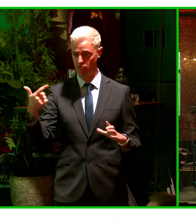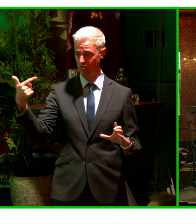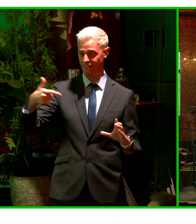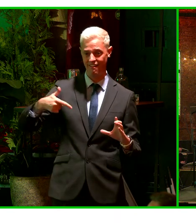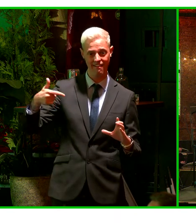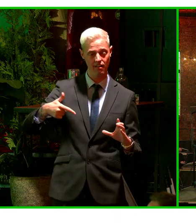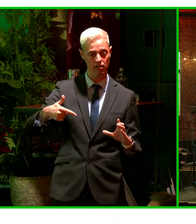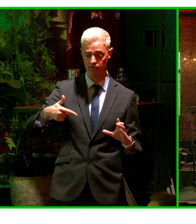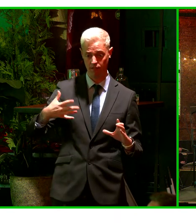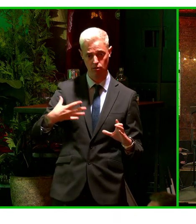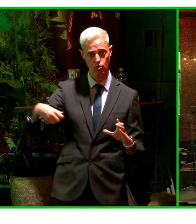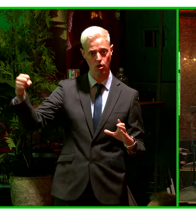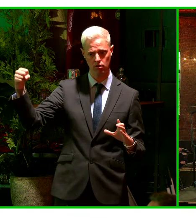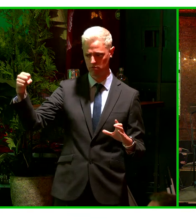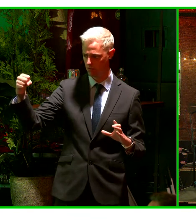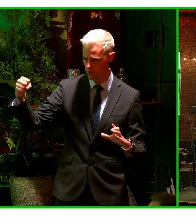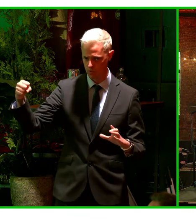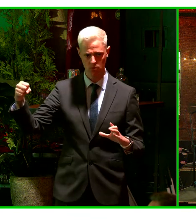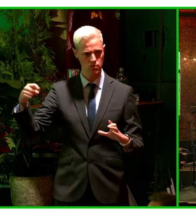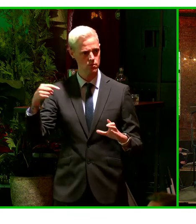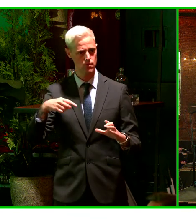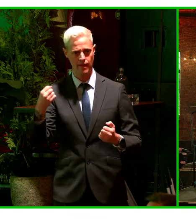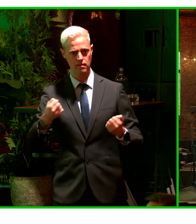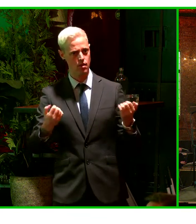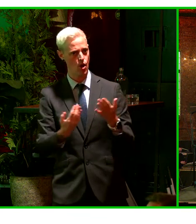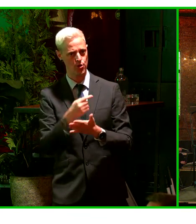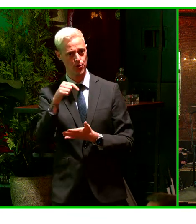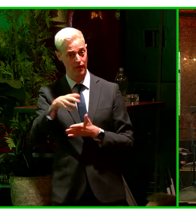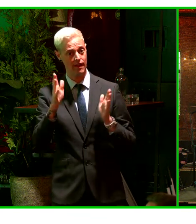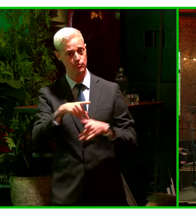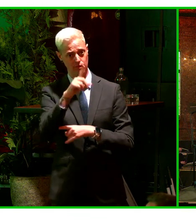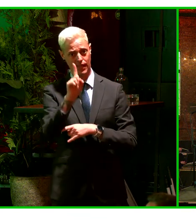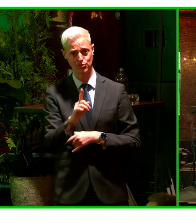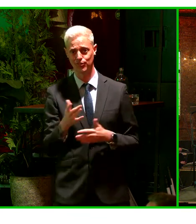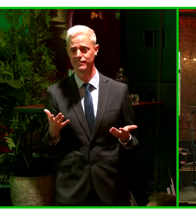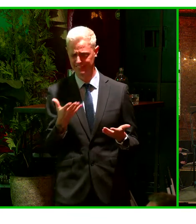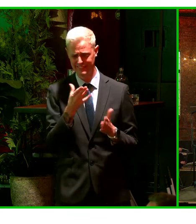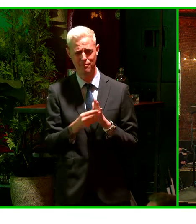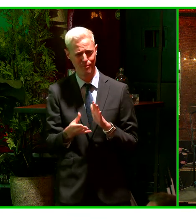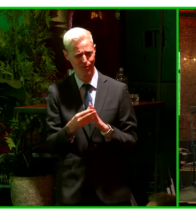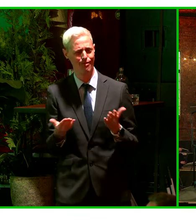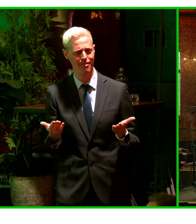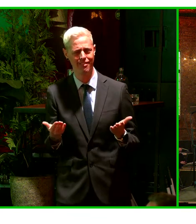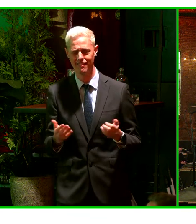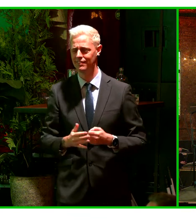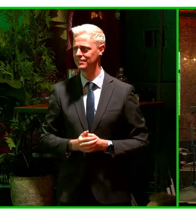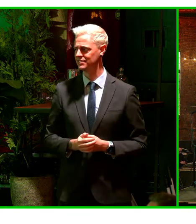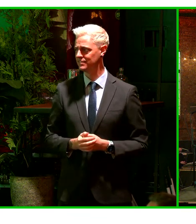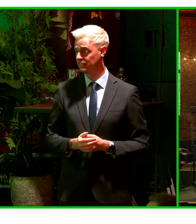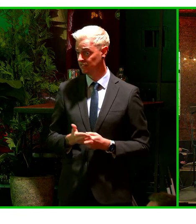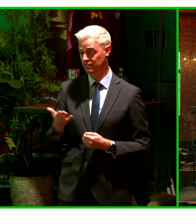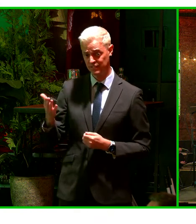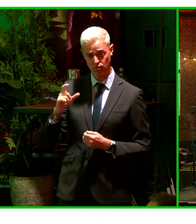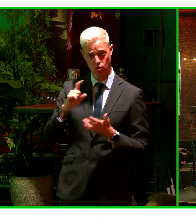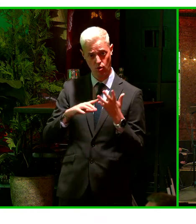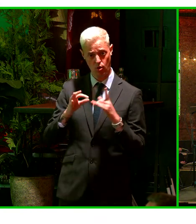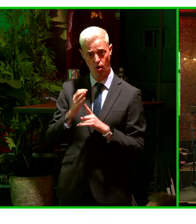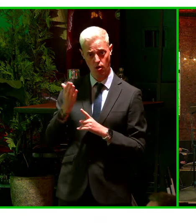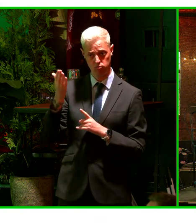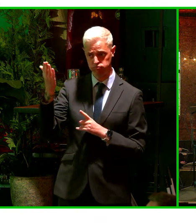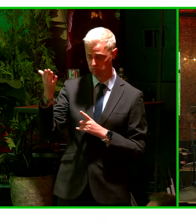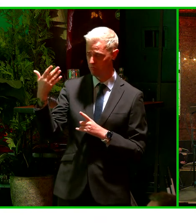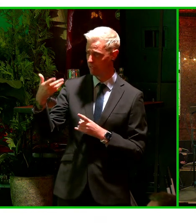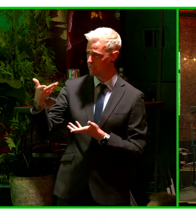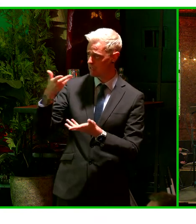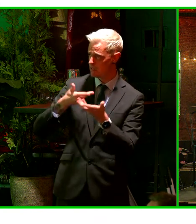after 2030. So it kind of nudges you down that road. But I think there's something really important about, you know, COP at the moment. People are talking about it, they're